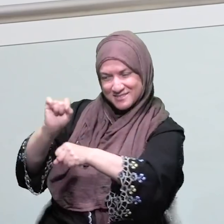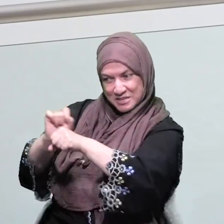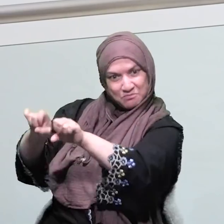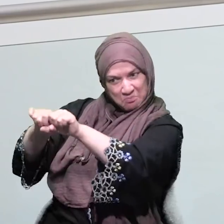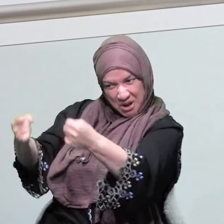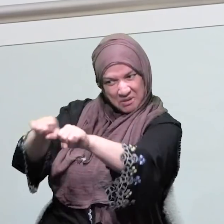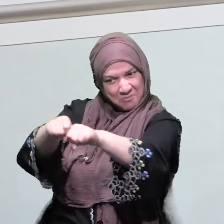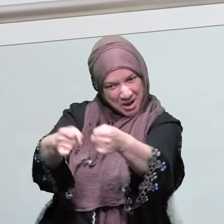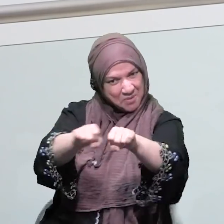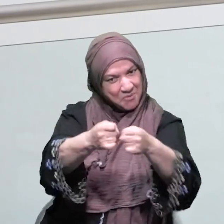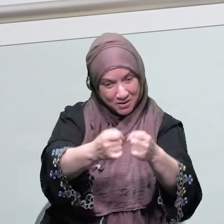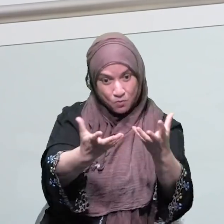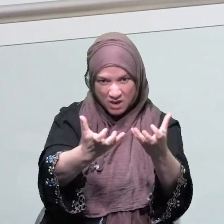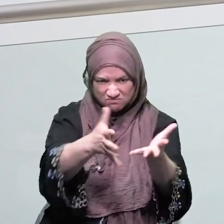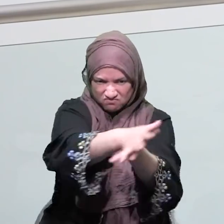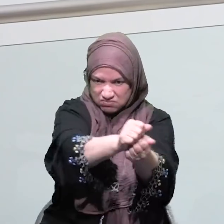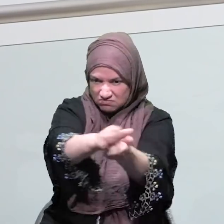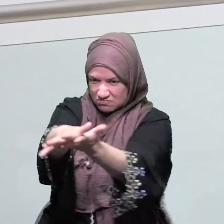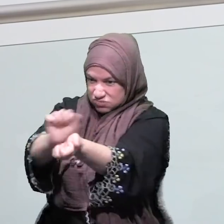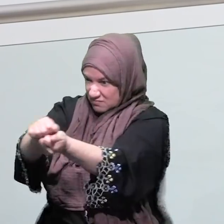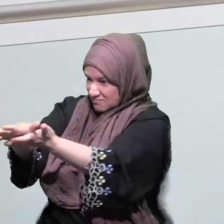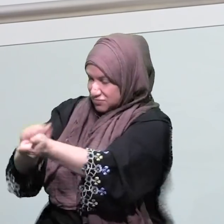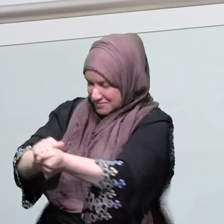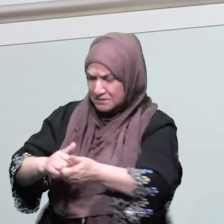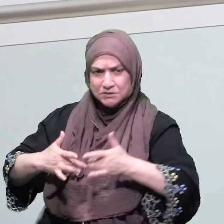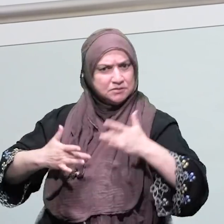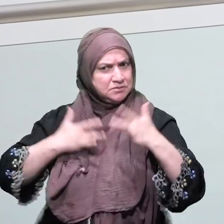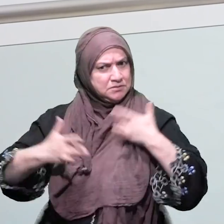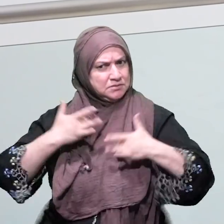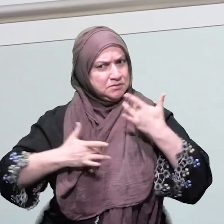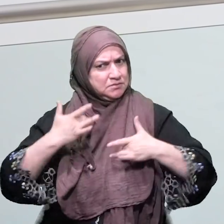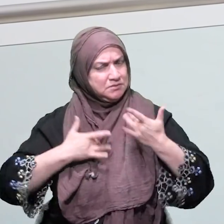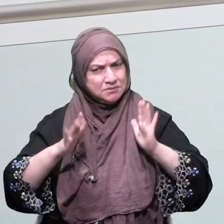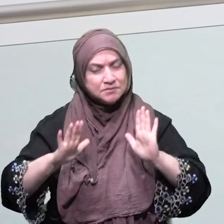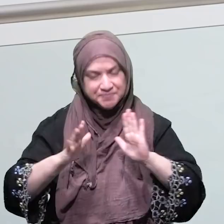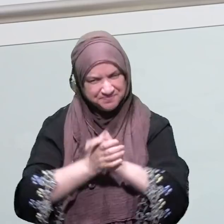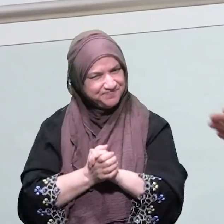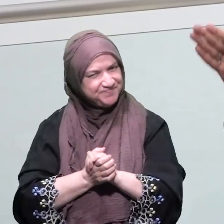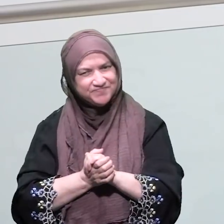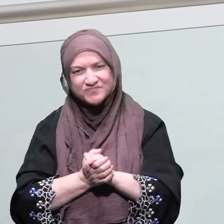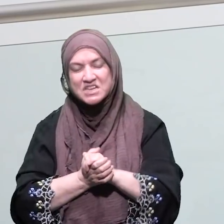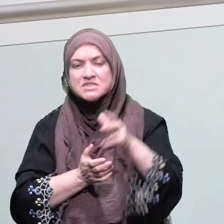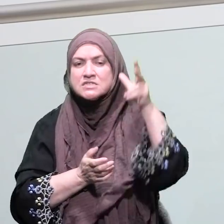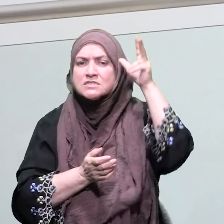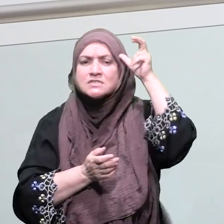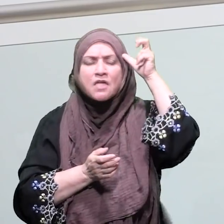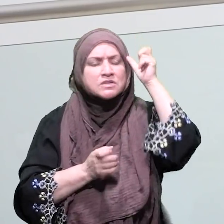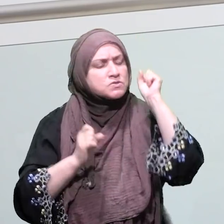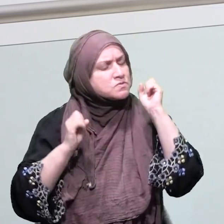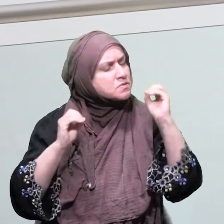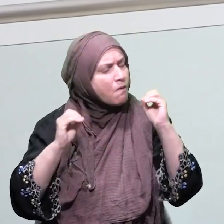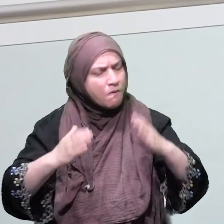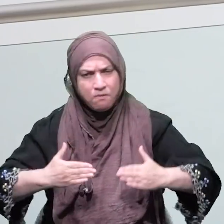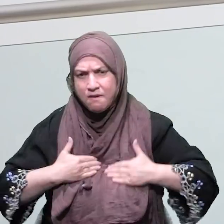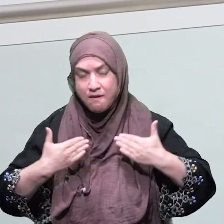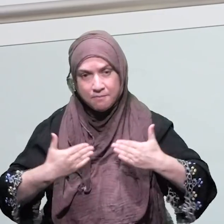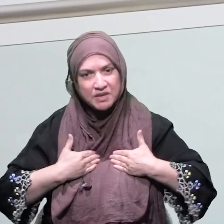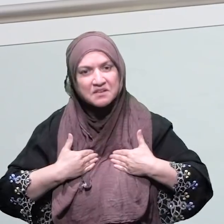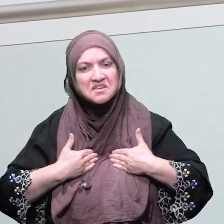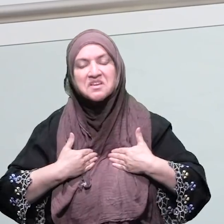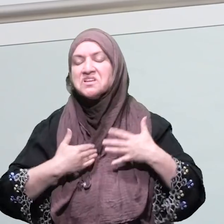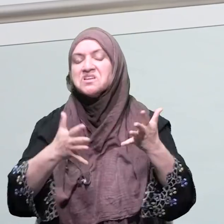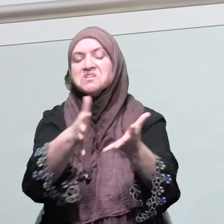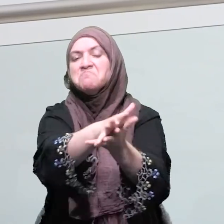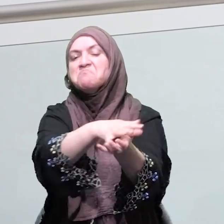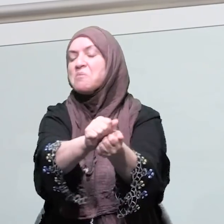say, how happy he becomes when he pollutes that, when he messes up families, tears us apart from each